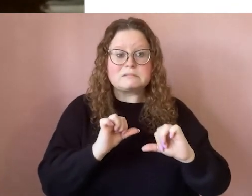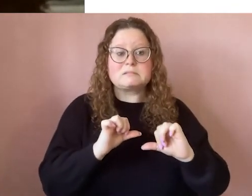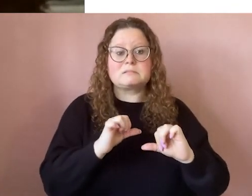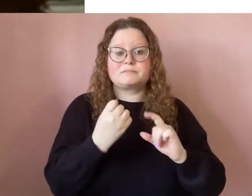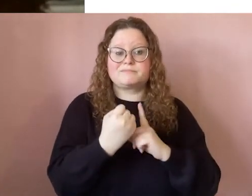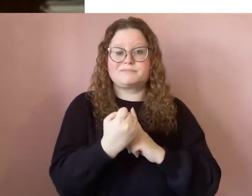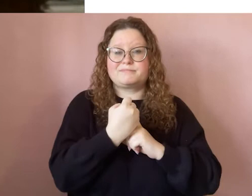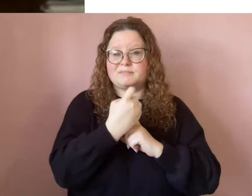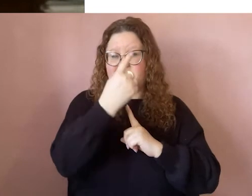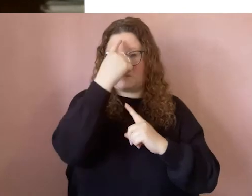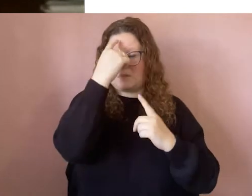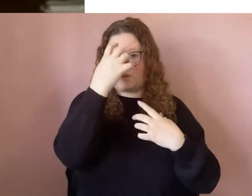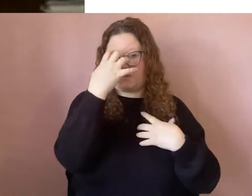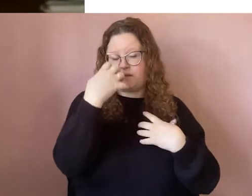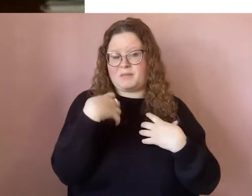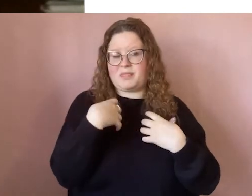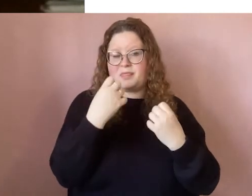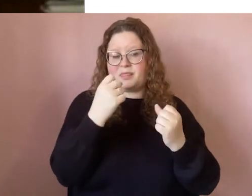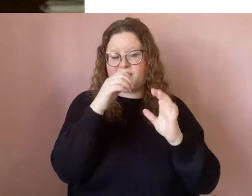You know, if we weren't